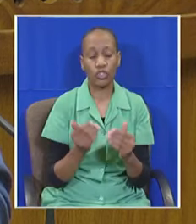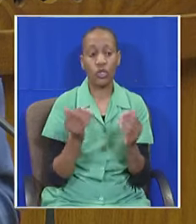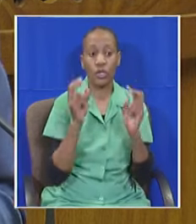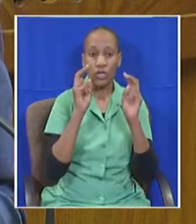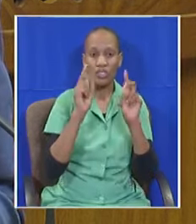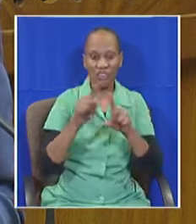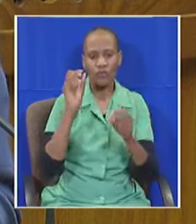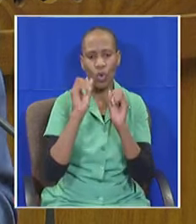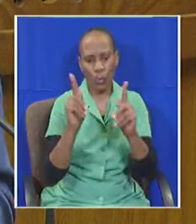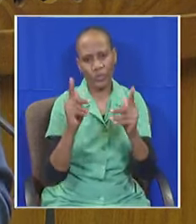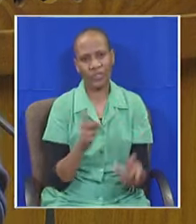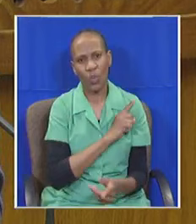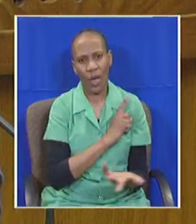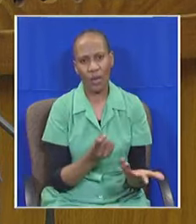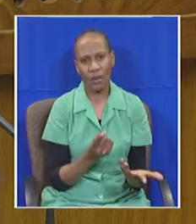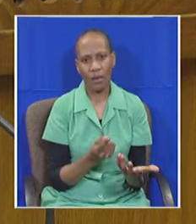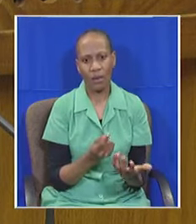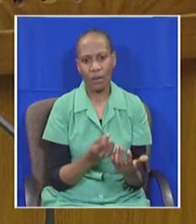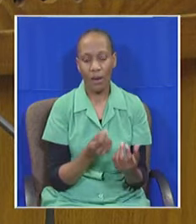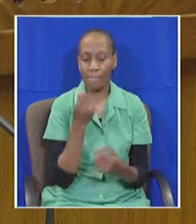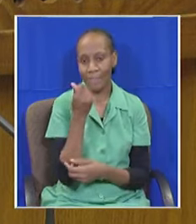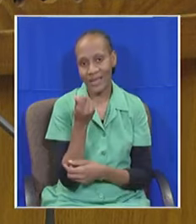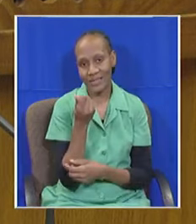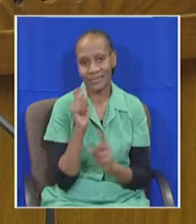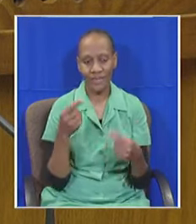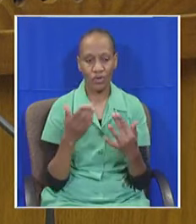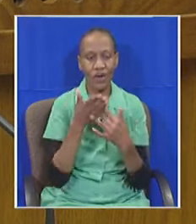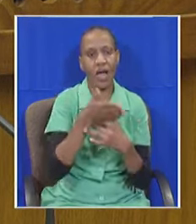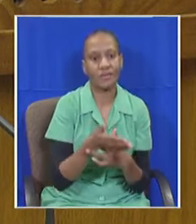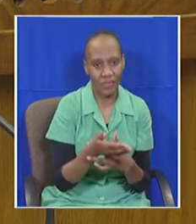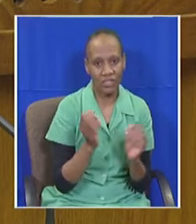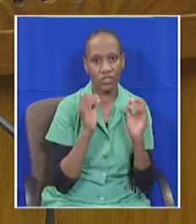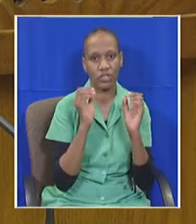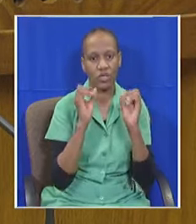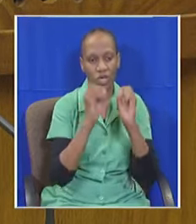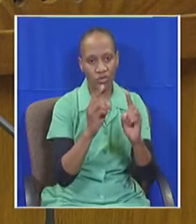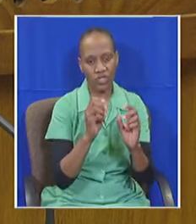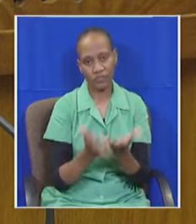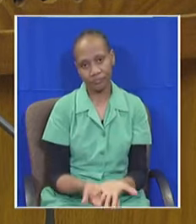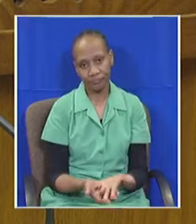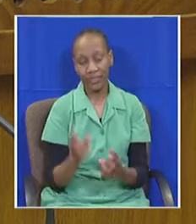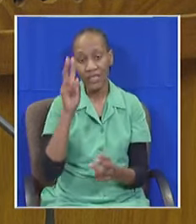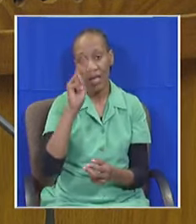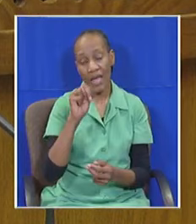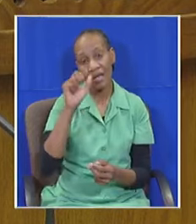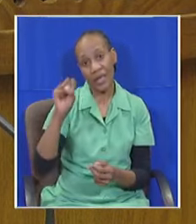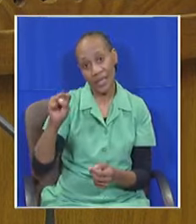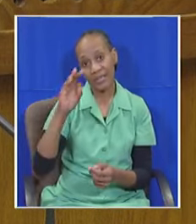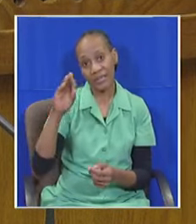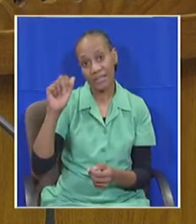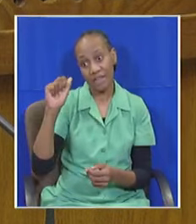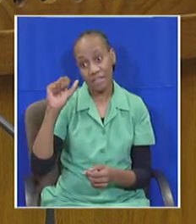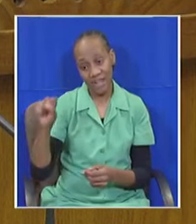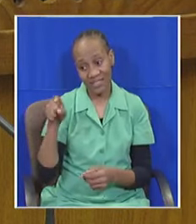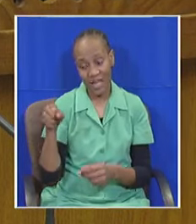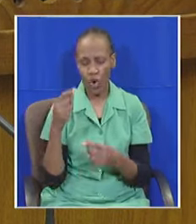opportunities because they do not have the means to actually do so. The National Student Financial Aid Scheme has been doing a sterling job